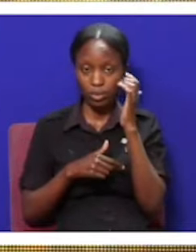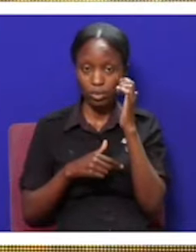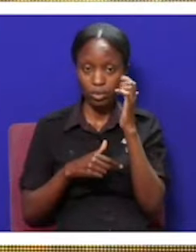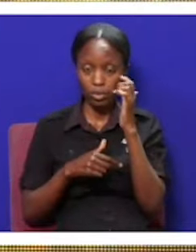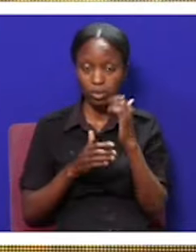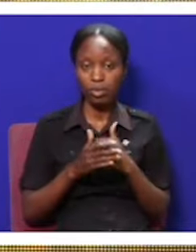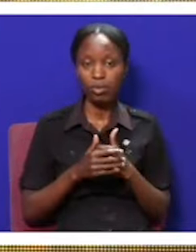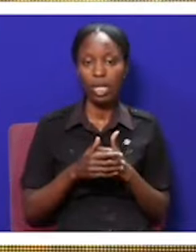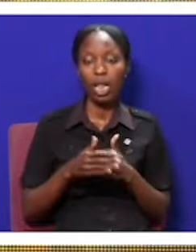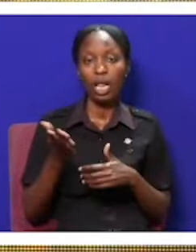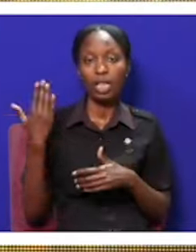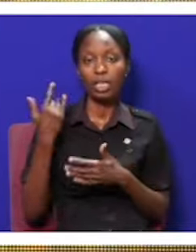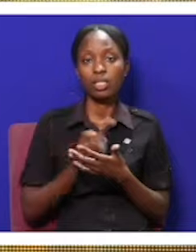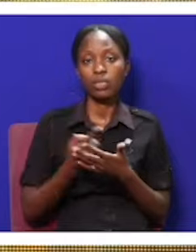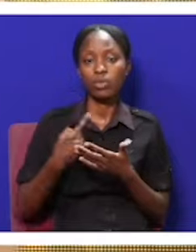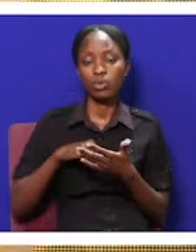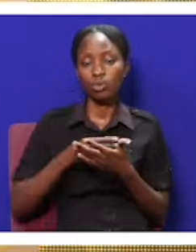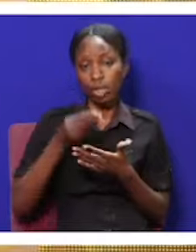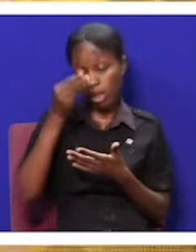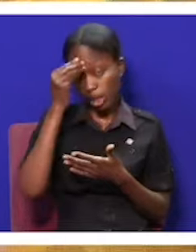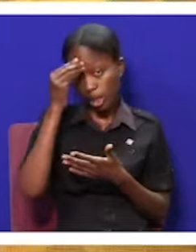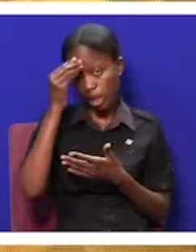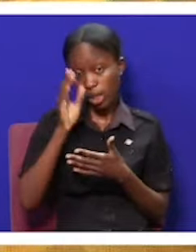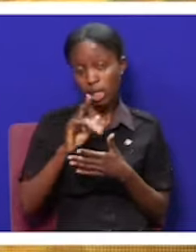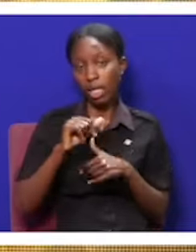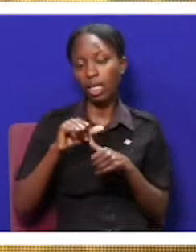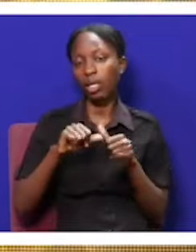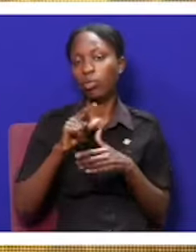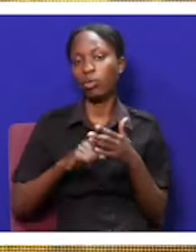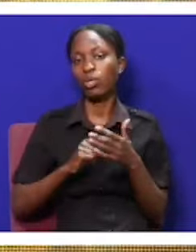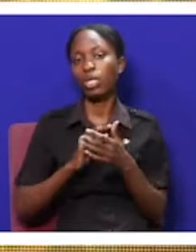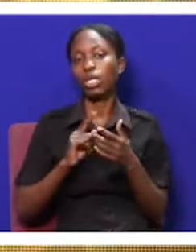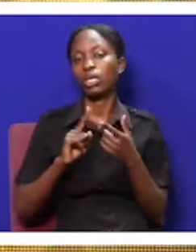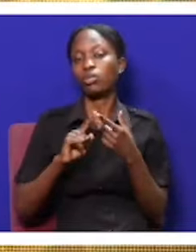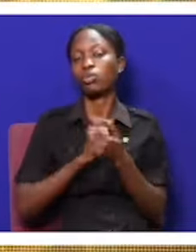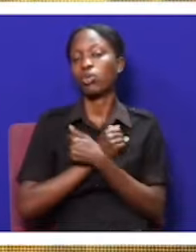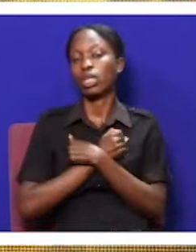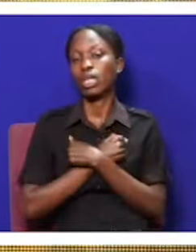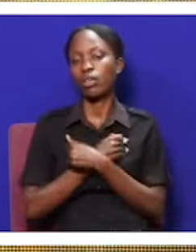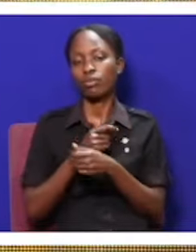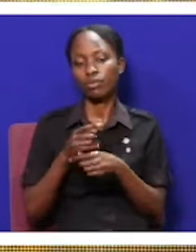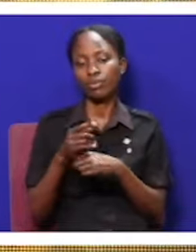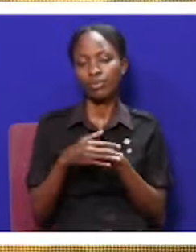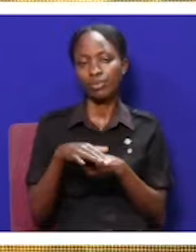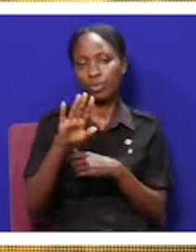Yes, our lesson was on love, to love. And what did you